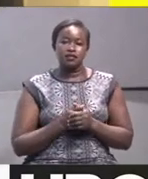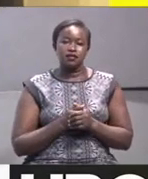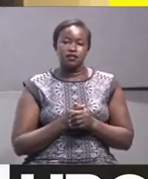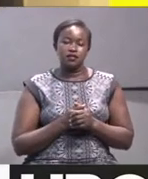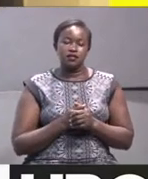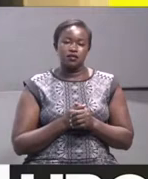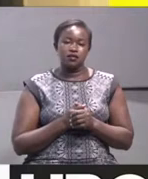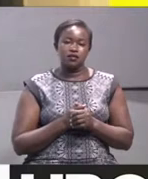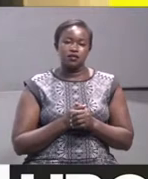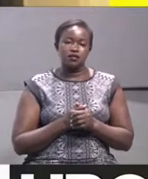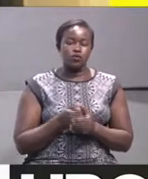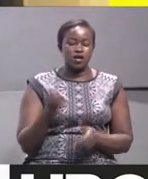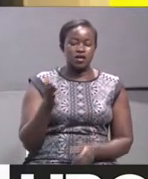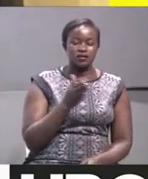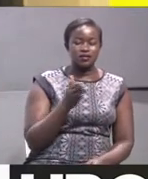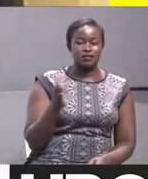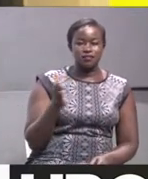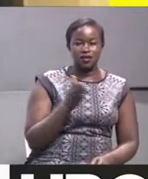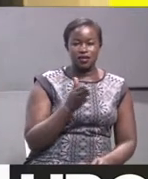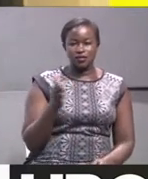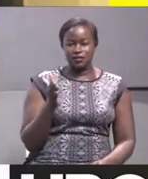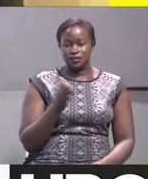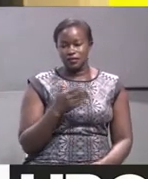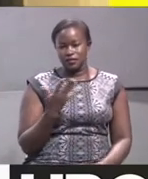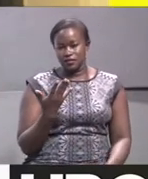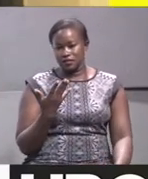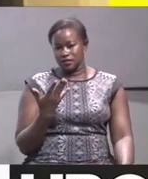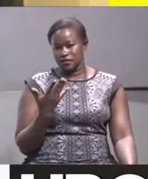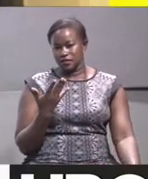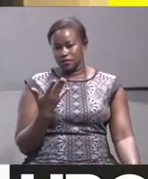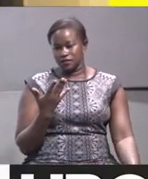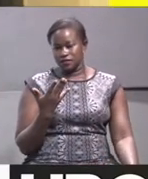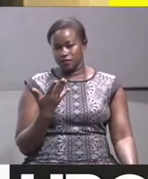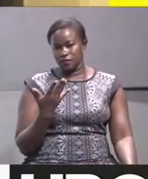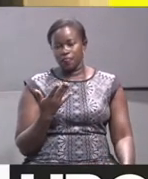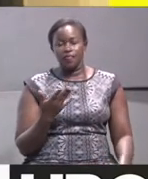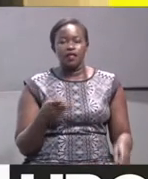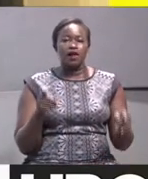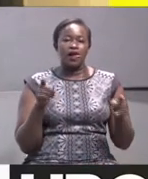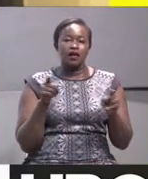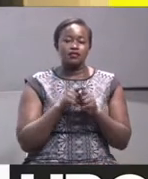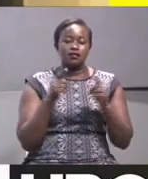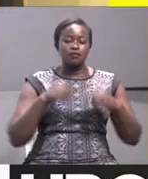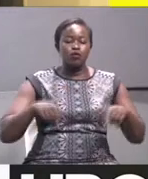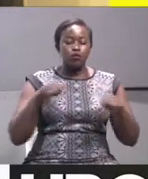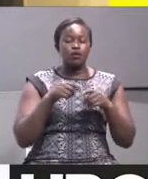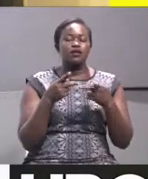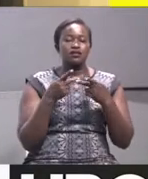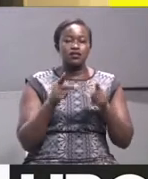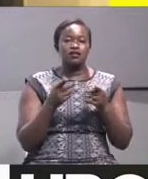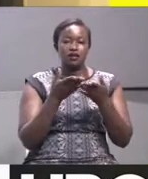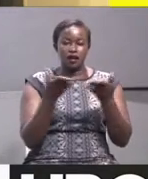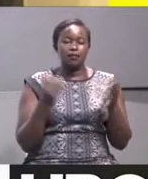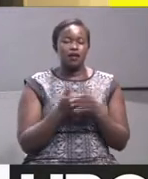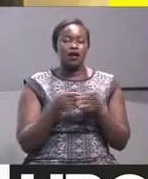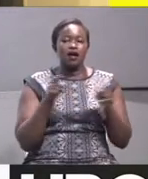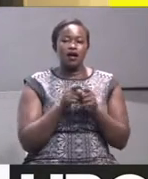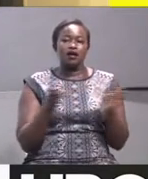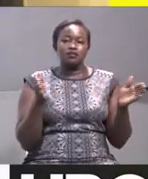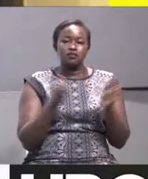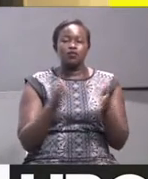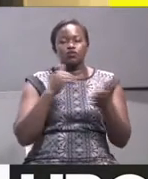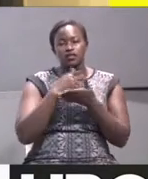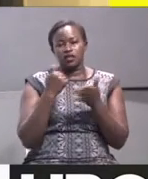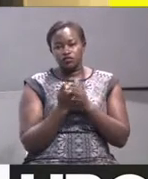Justice Tibet here was my classmate, and we were studying bankruptcy law as a small section of commercial